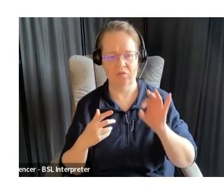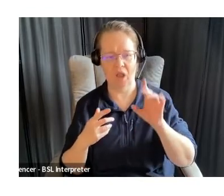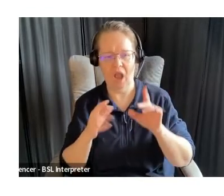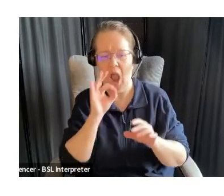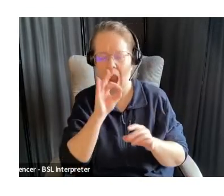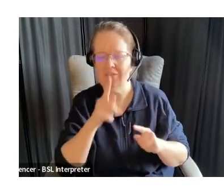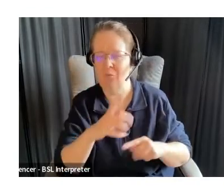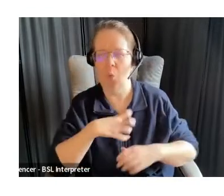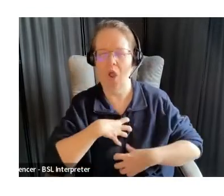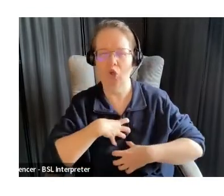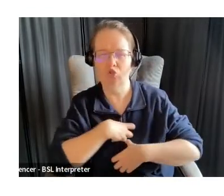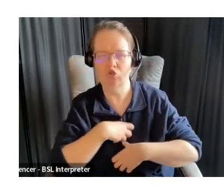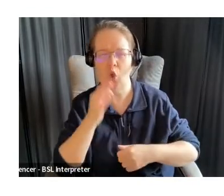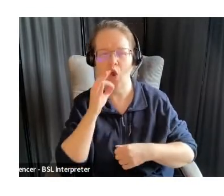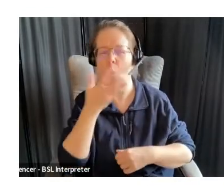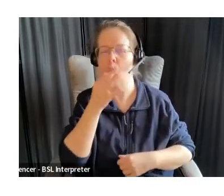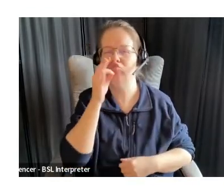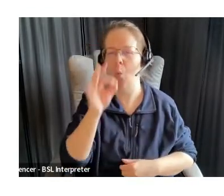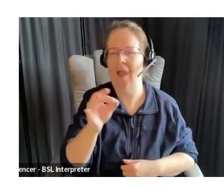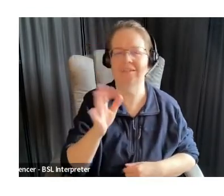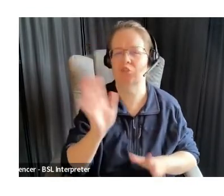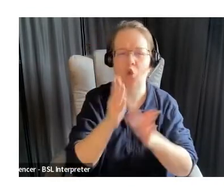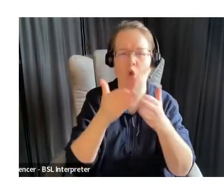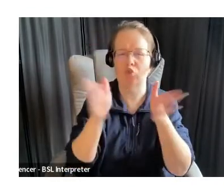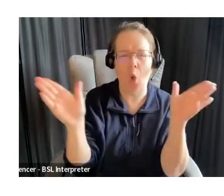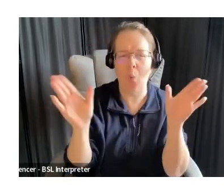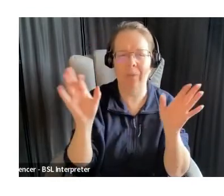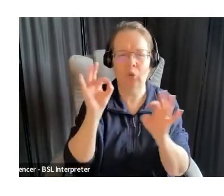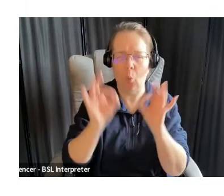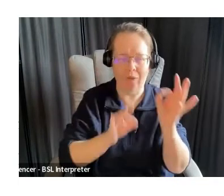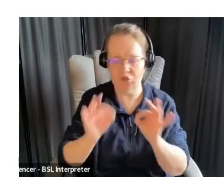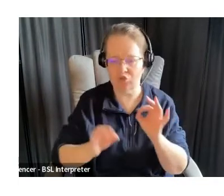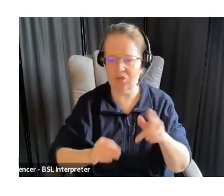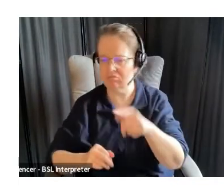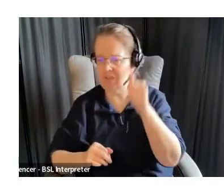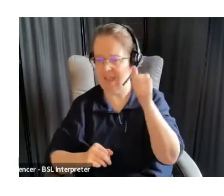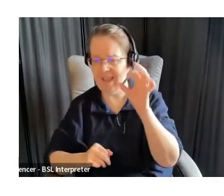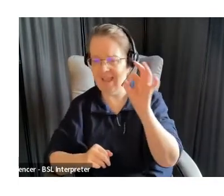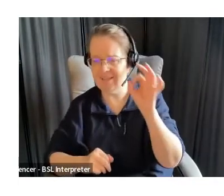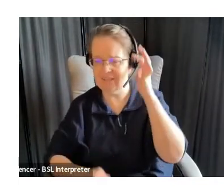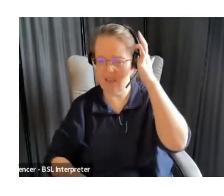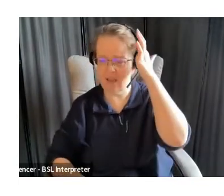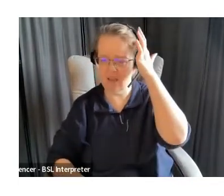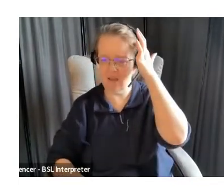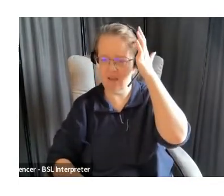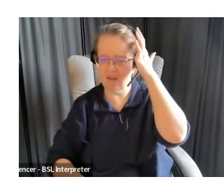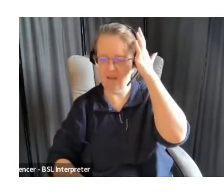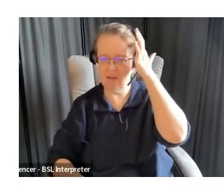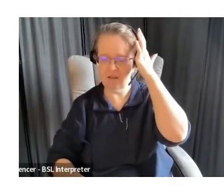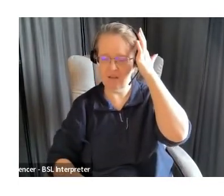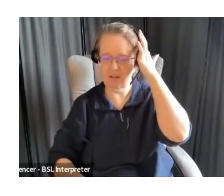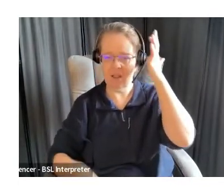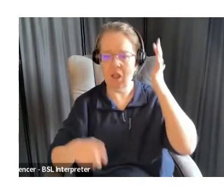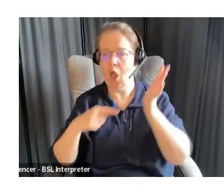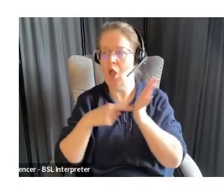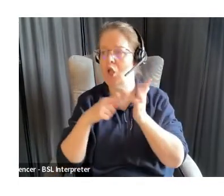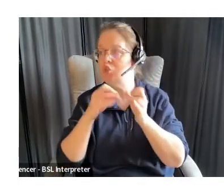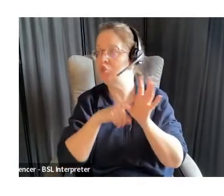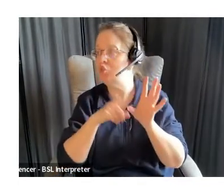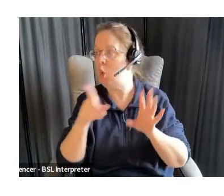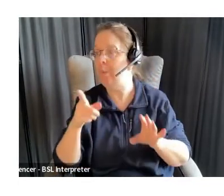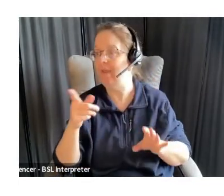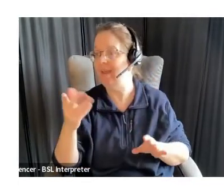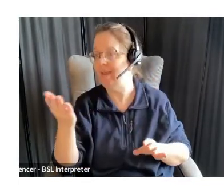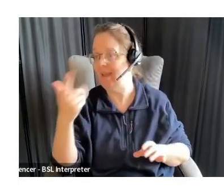or you've requested that. So thank you for sharing that. That was excellent. Toby, can you just click, because we've got a couple of bullet points coming